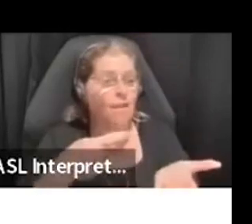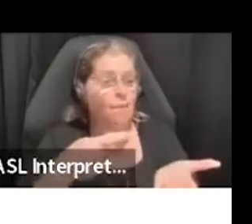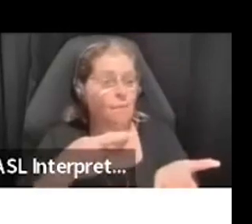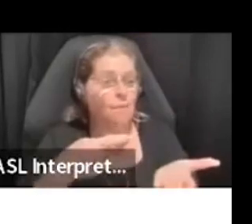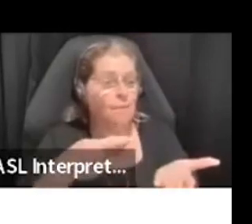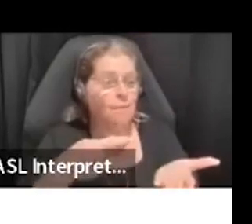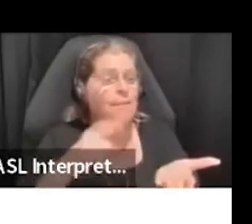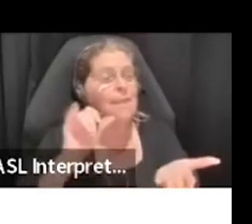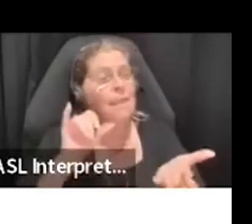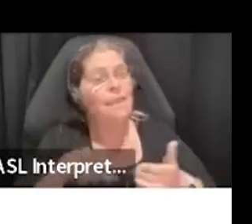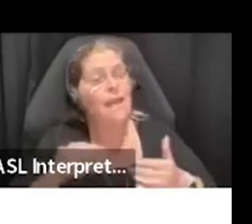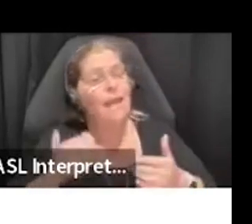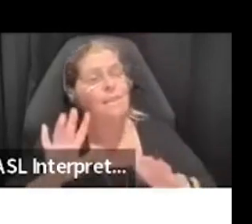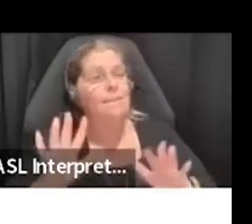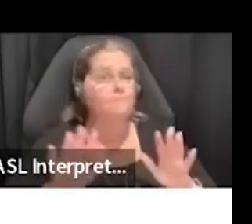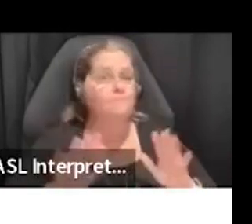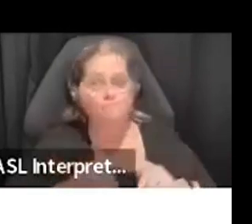they're